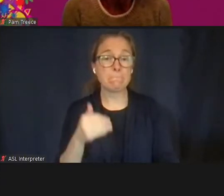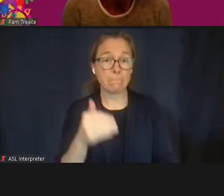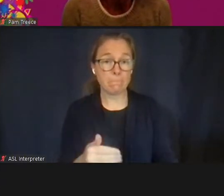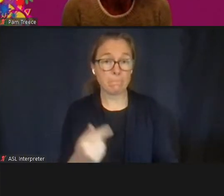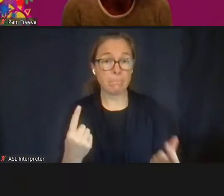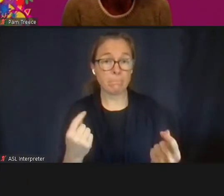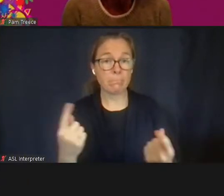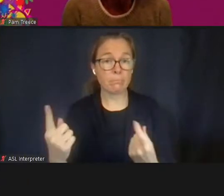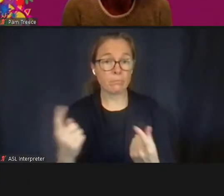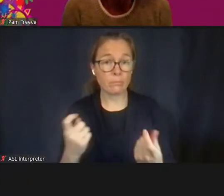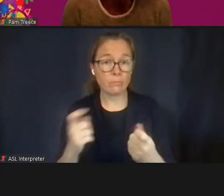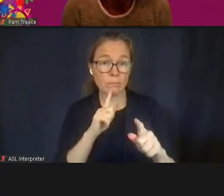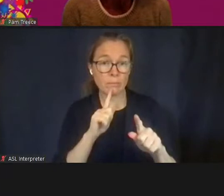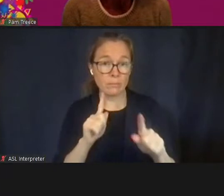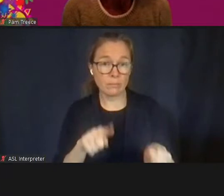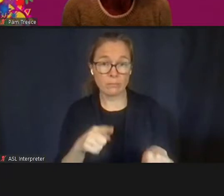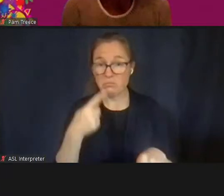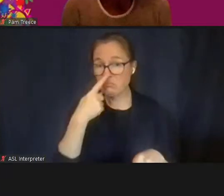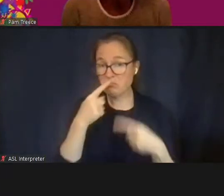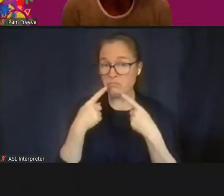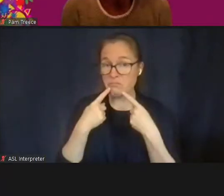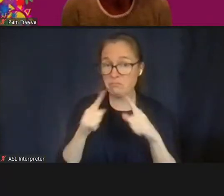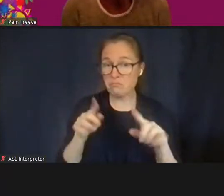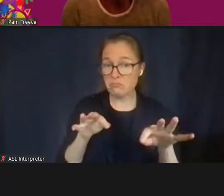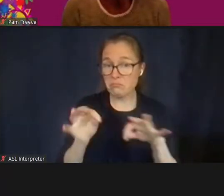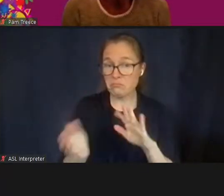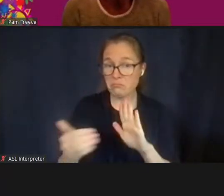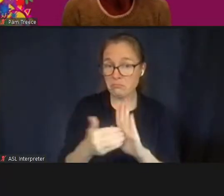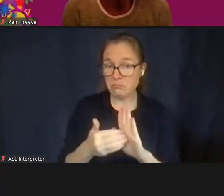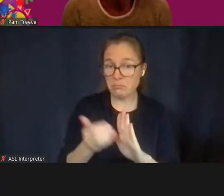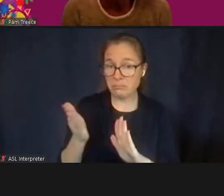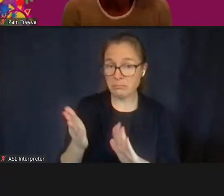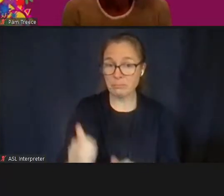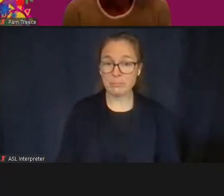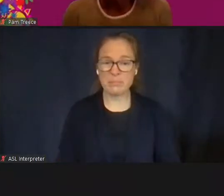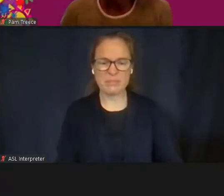our board. Victor, would you please make your announcement?